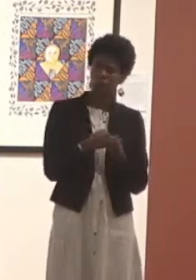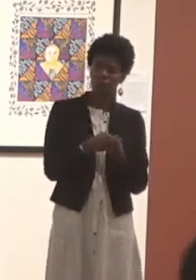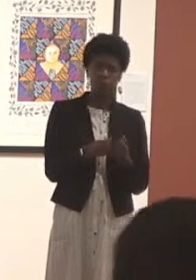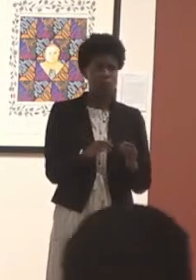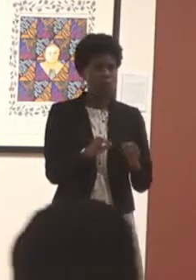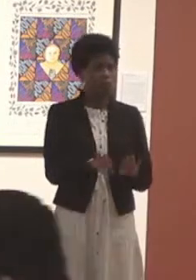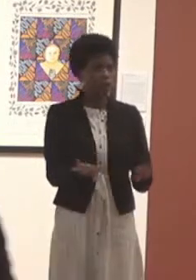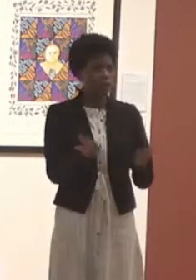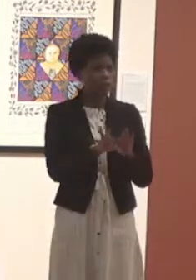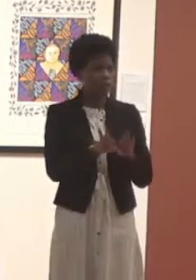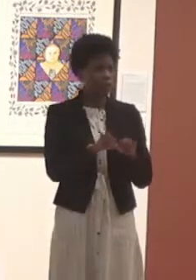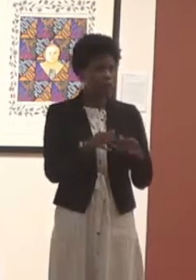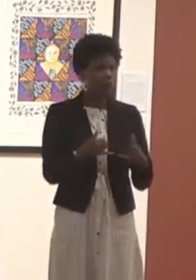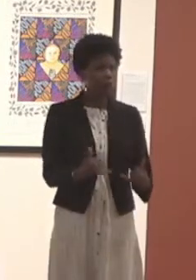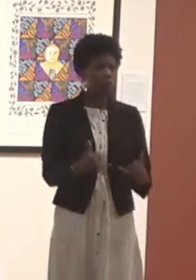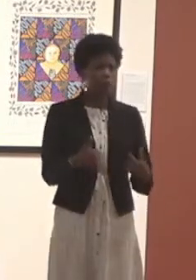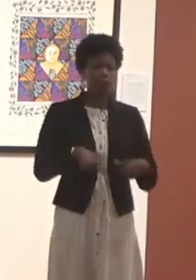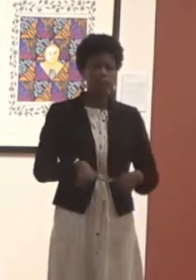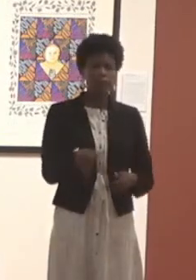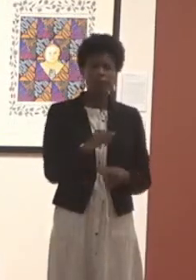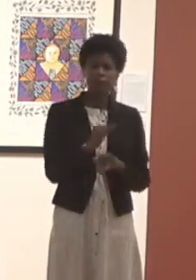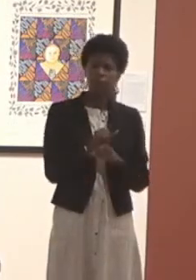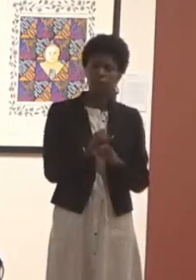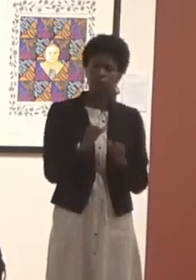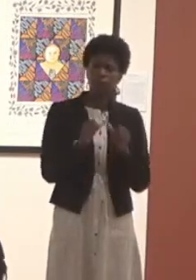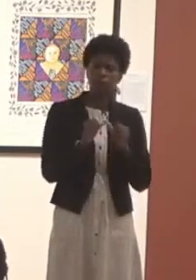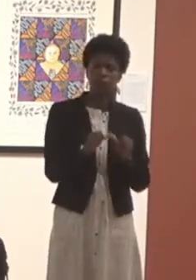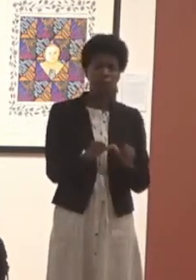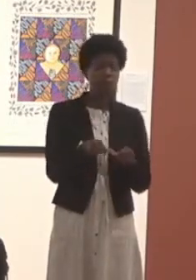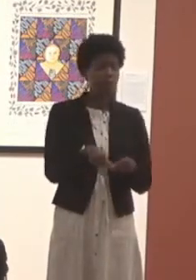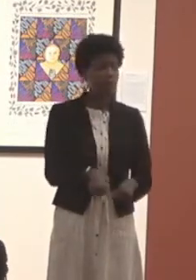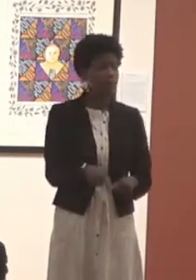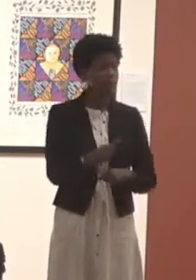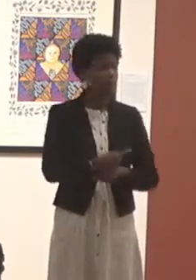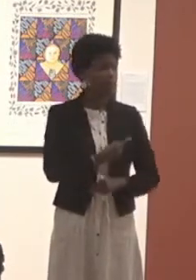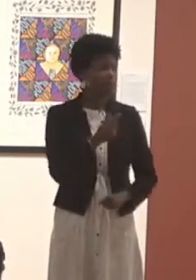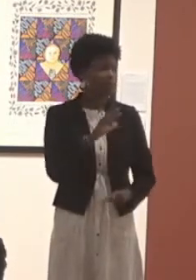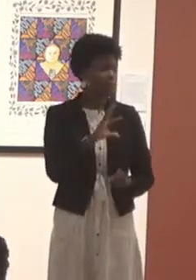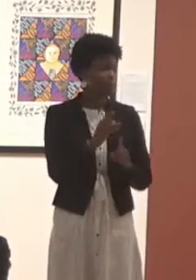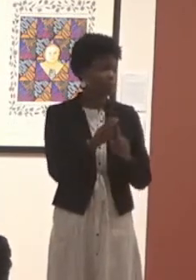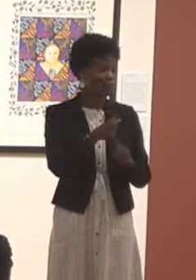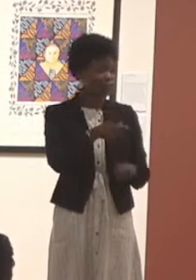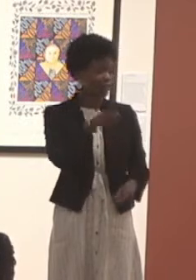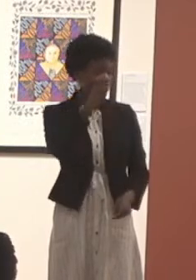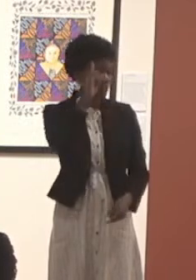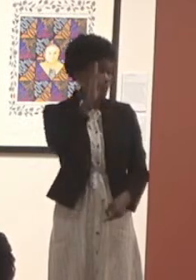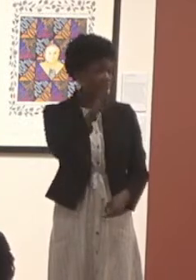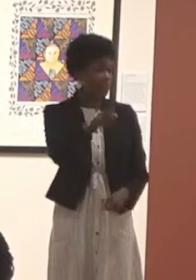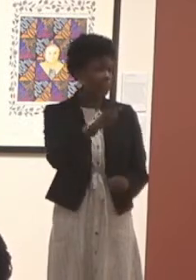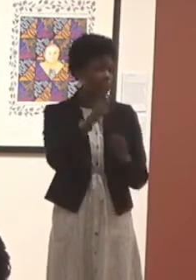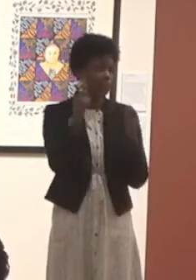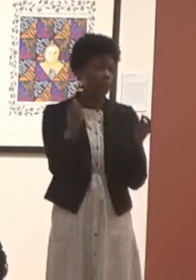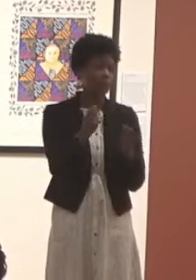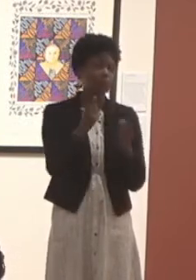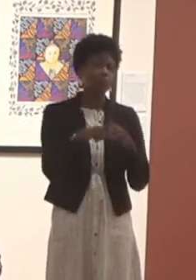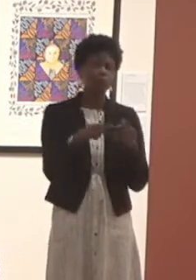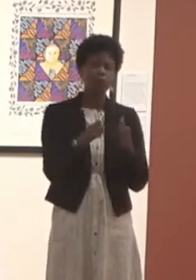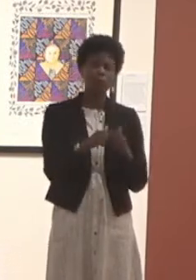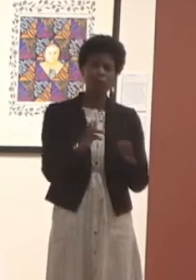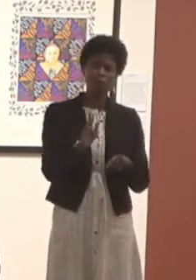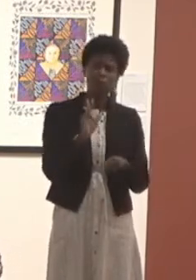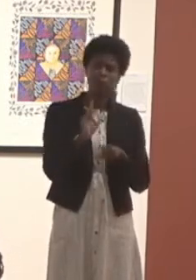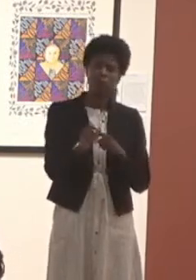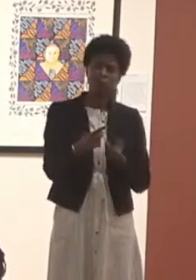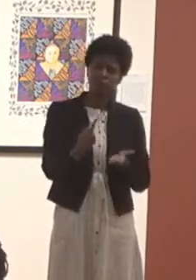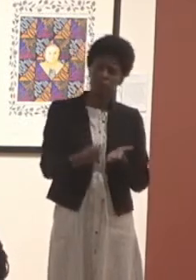and innovative cultural institution. This day of cultural and intellectual celebration began with a stimulating conversation with the acclaimed